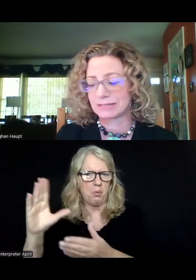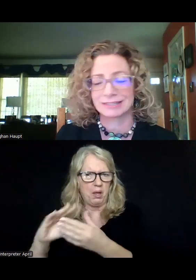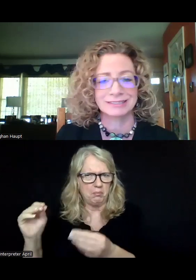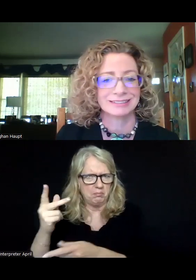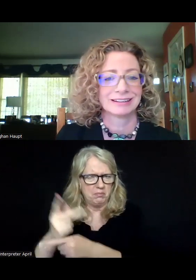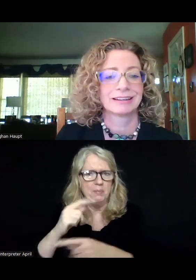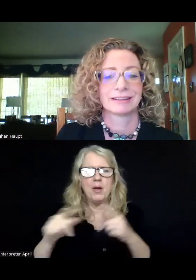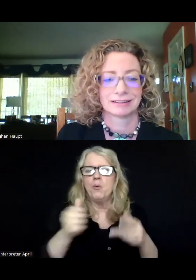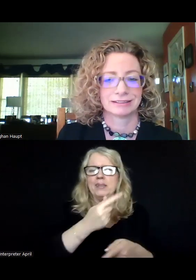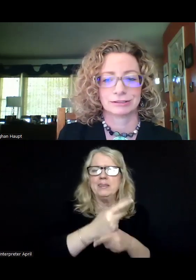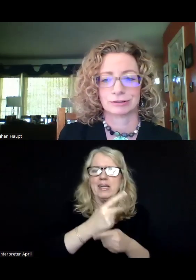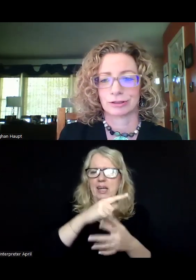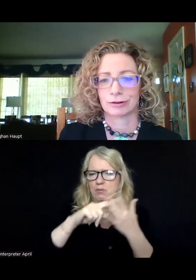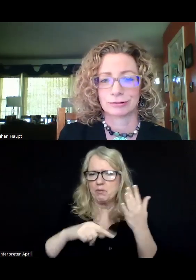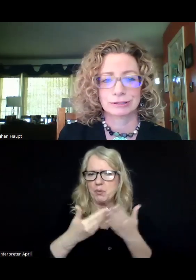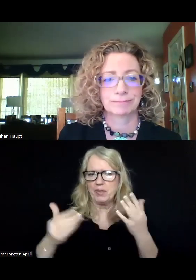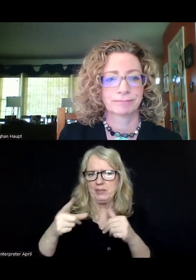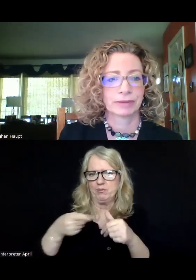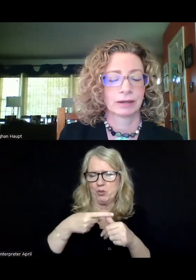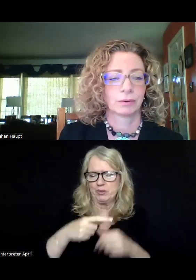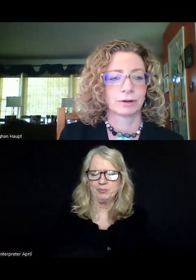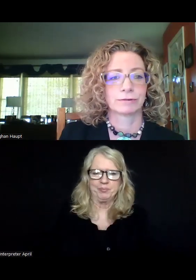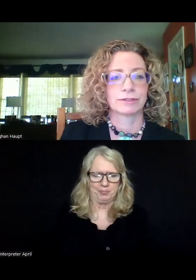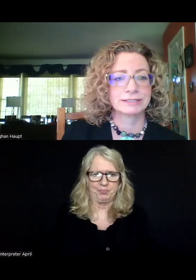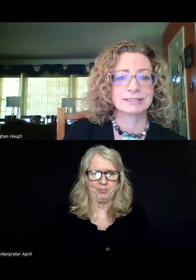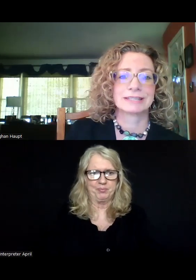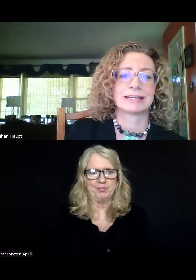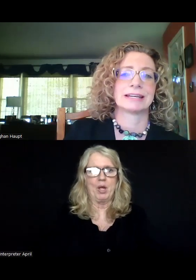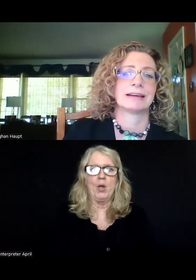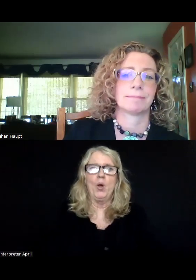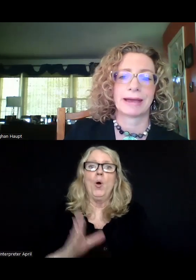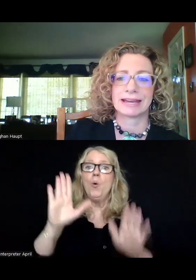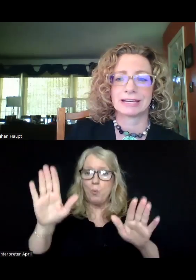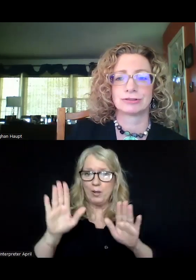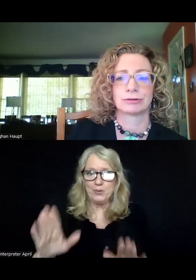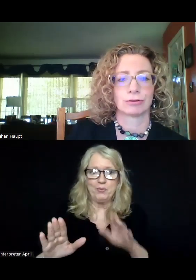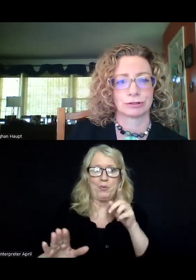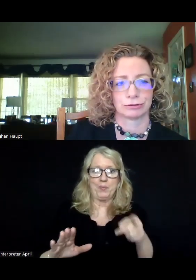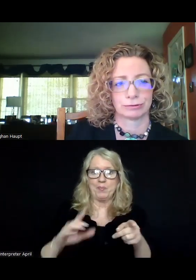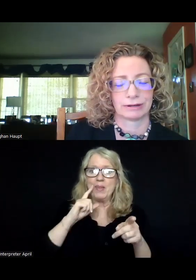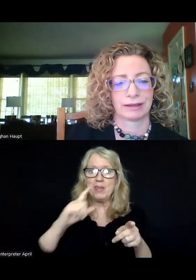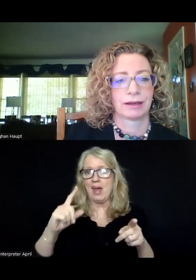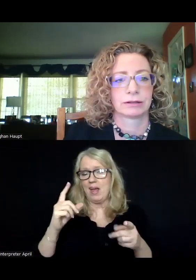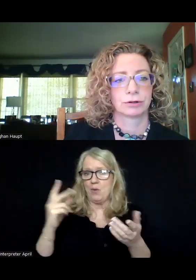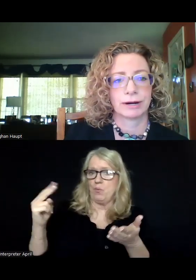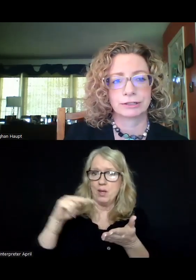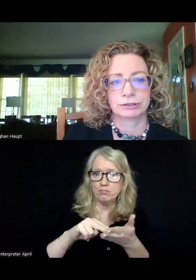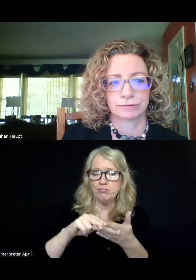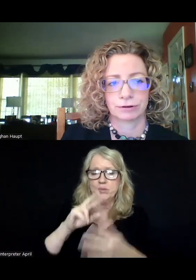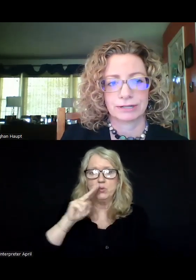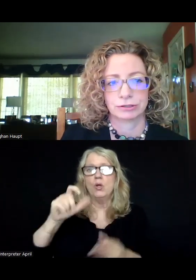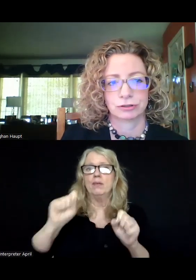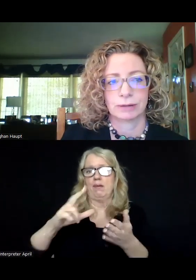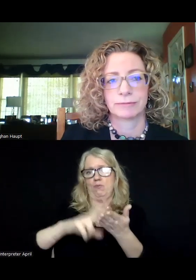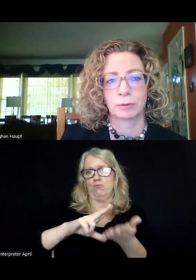housekeeping pieces. Let's turn to those. Wonderful. This is the page you go to register